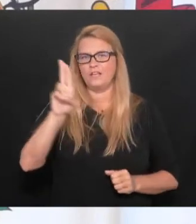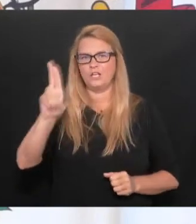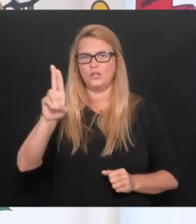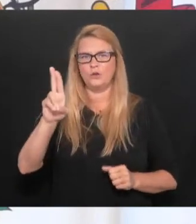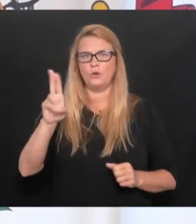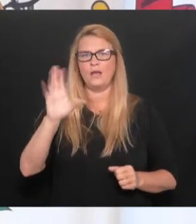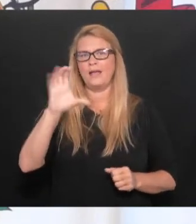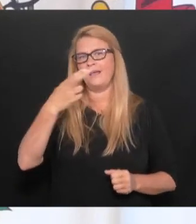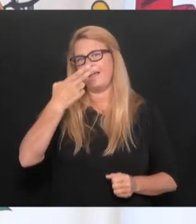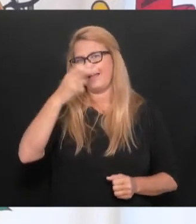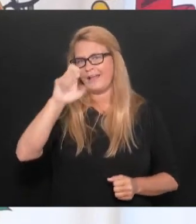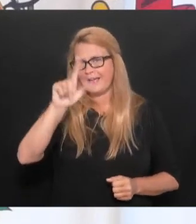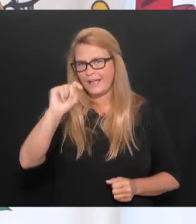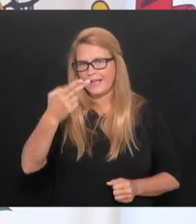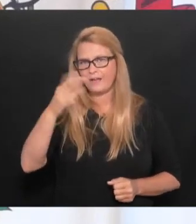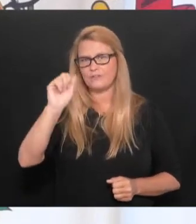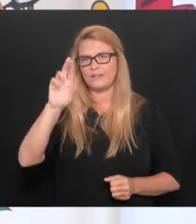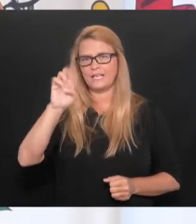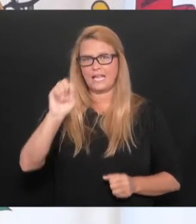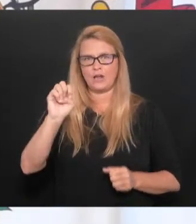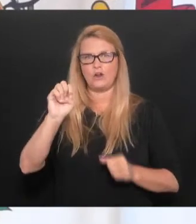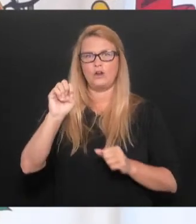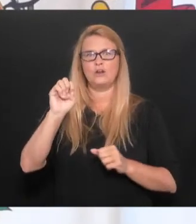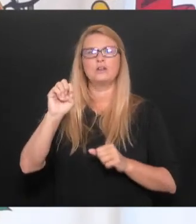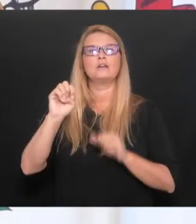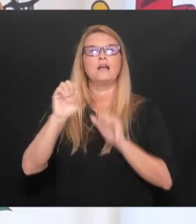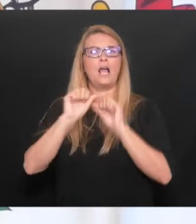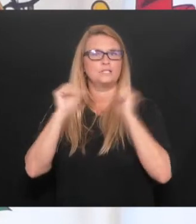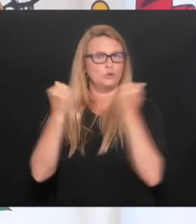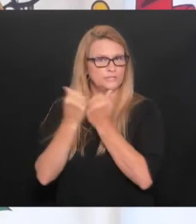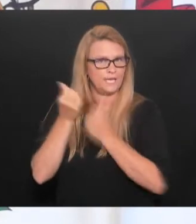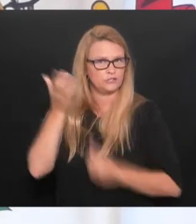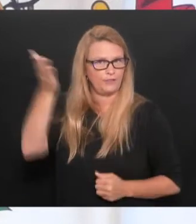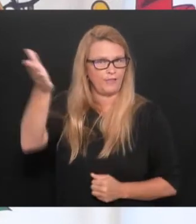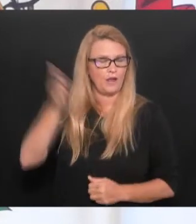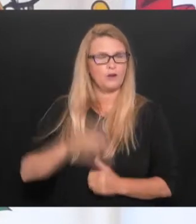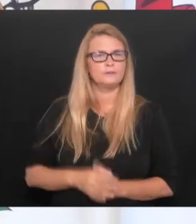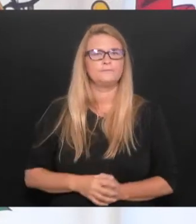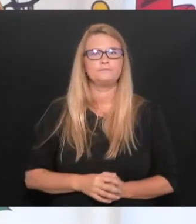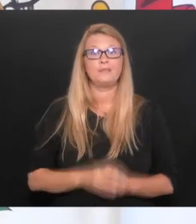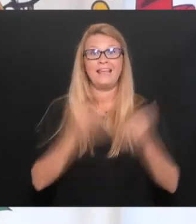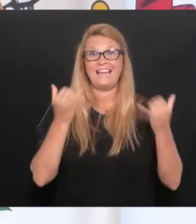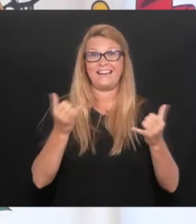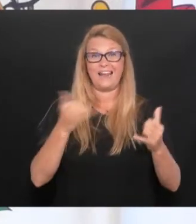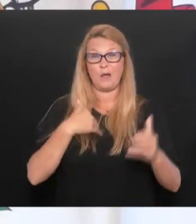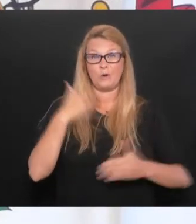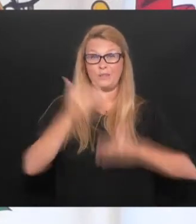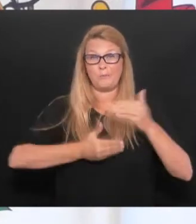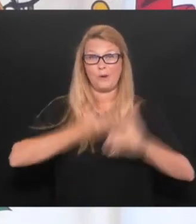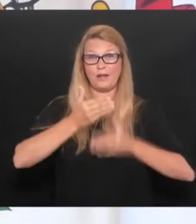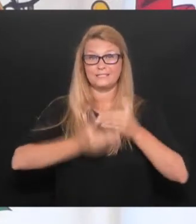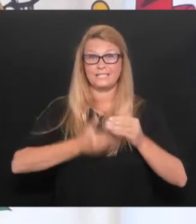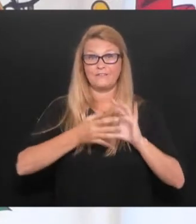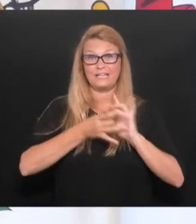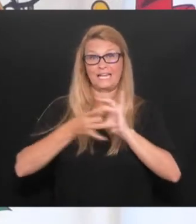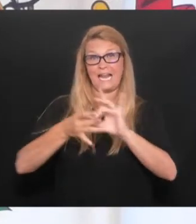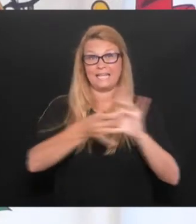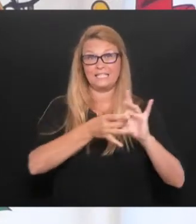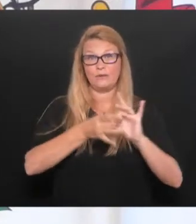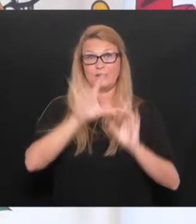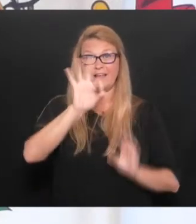Healthcare Network or Association. And I'm going to read this part to you. We're in the process of connecting with